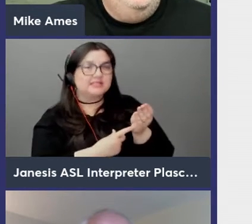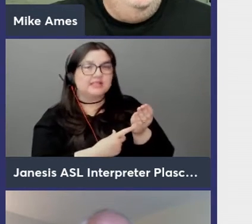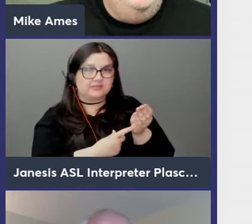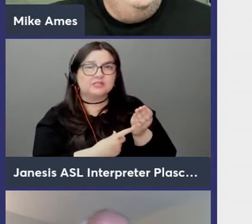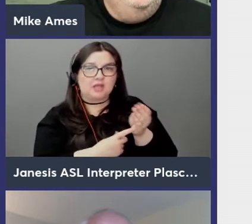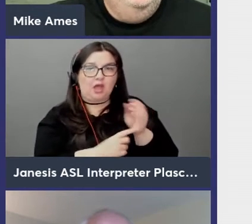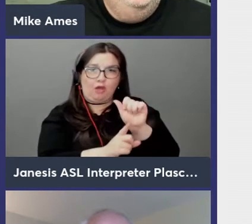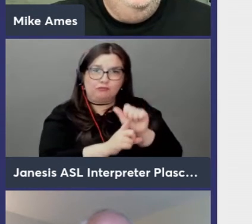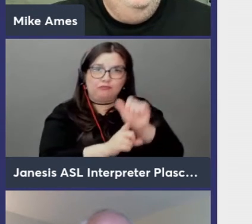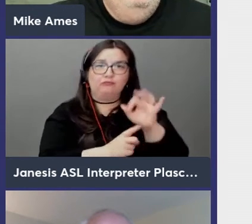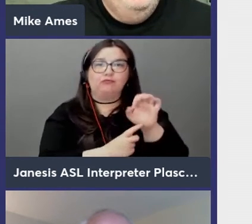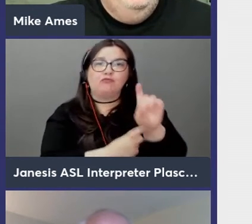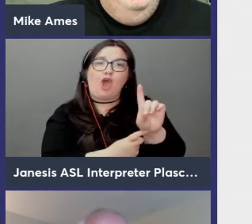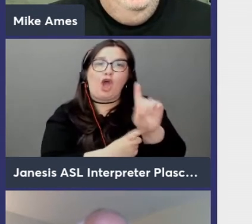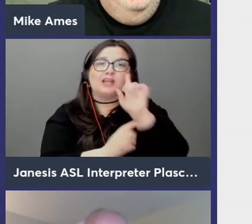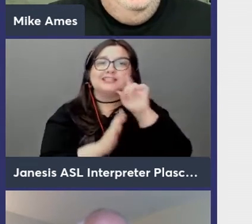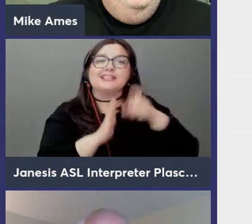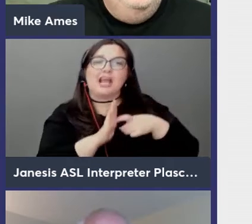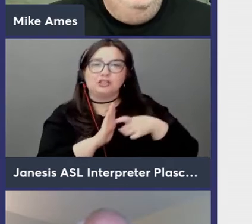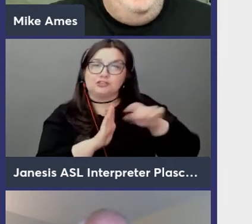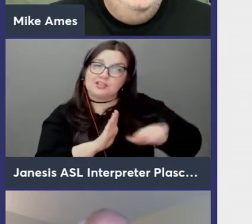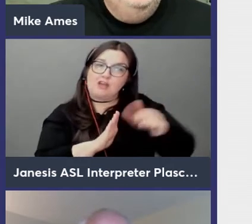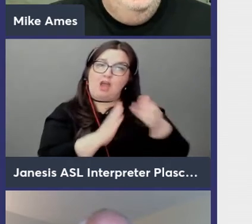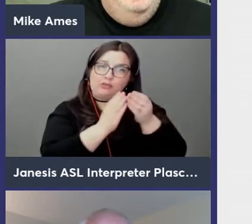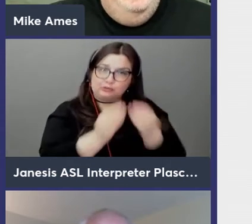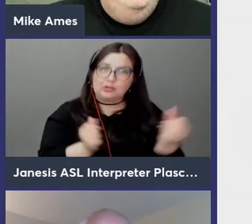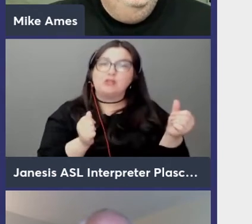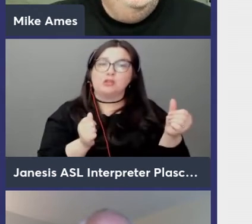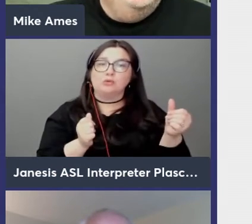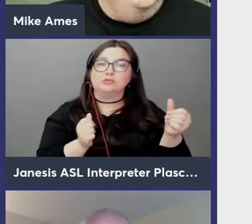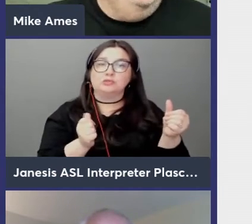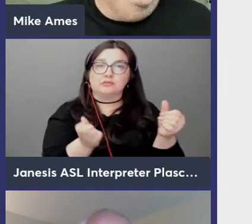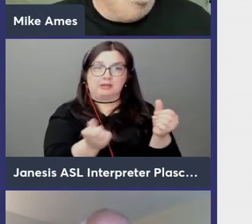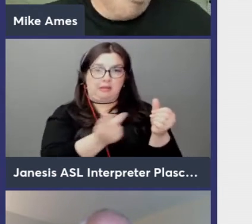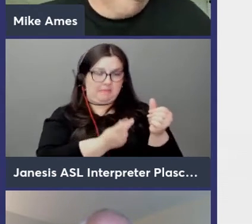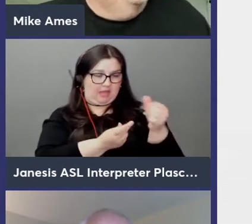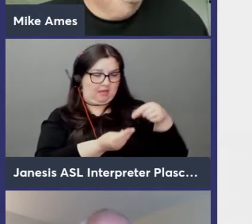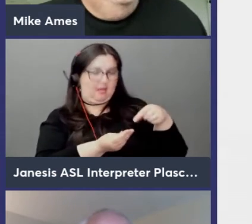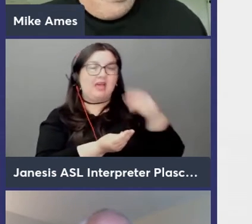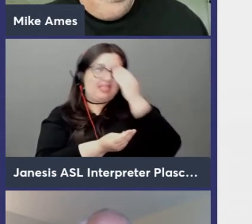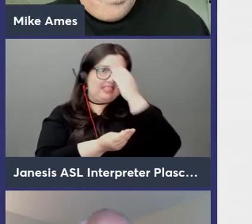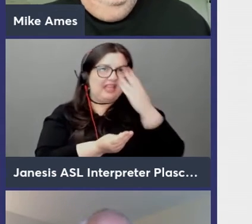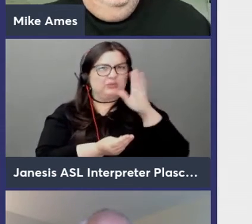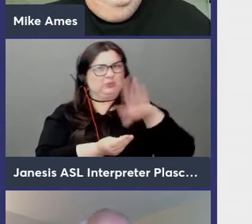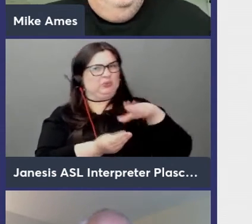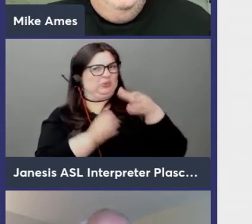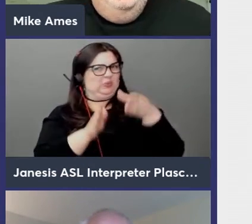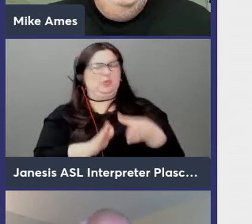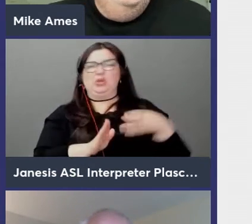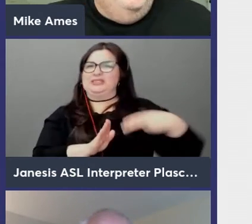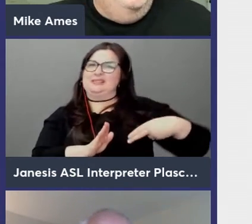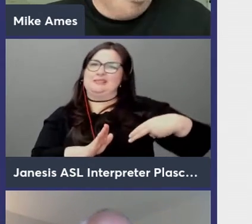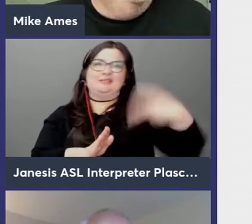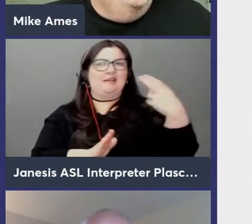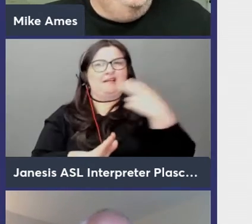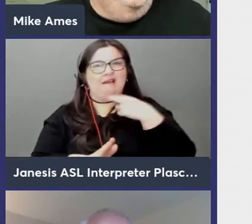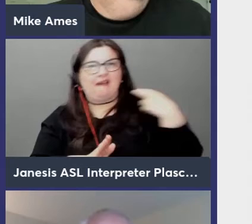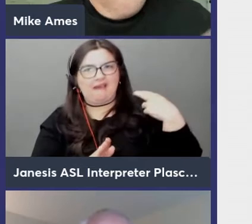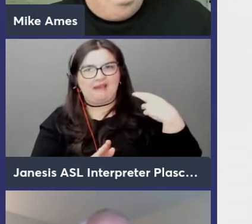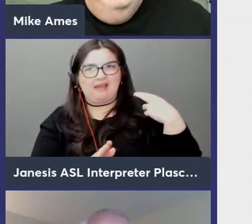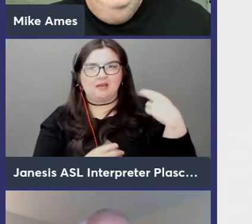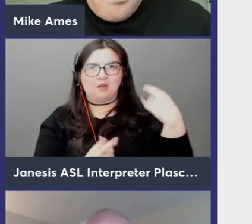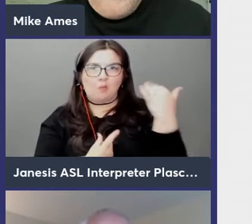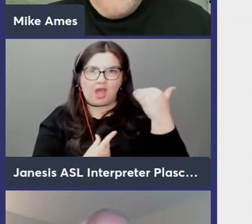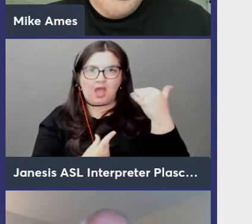detector, yet another solution. And it'll come back and say, hey, this is a high risk person. And the reason why it's